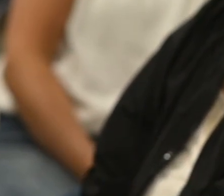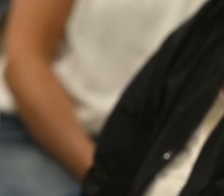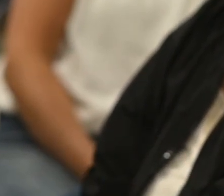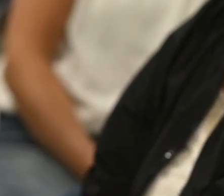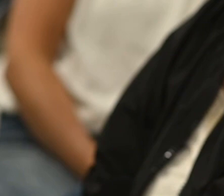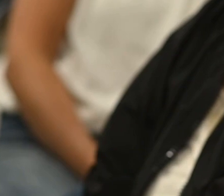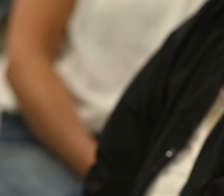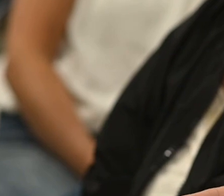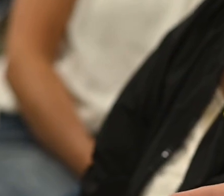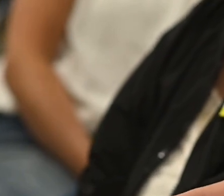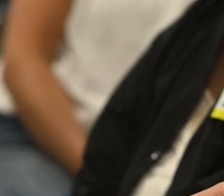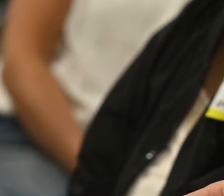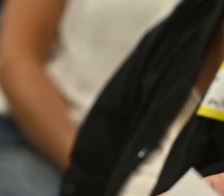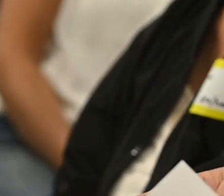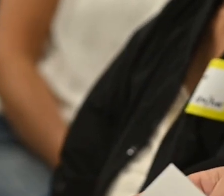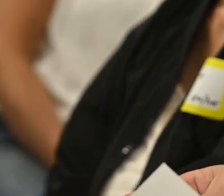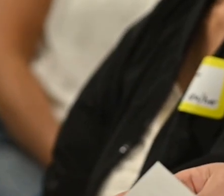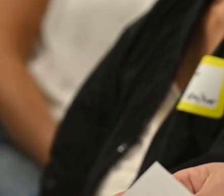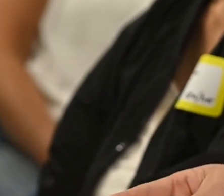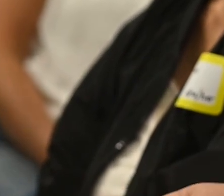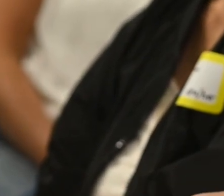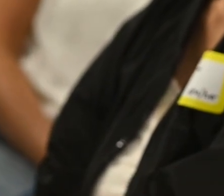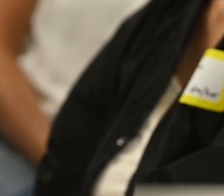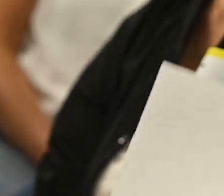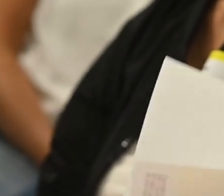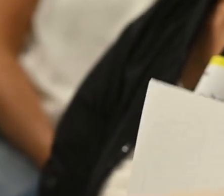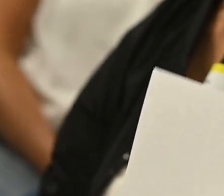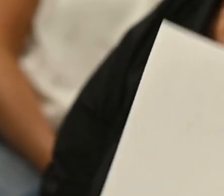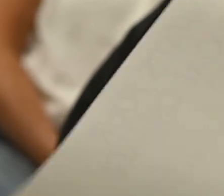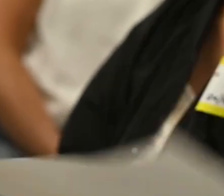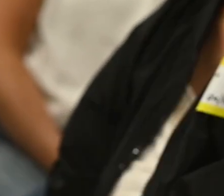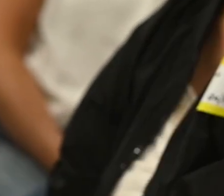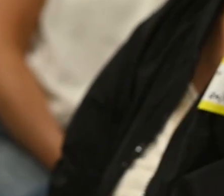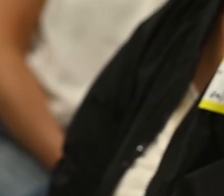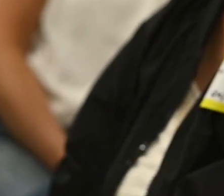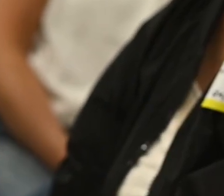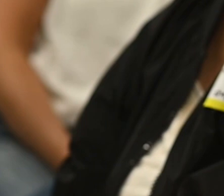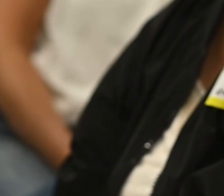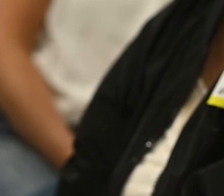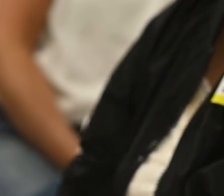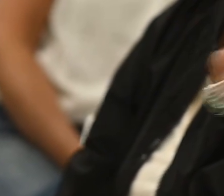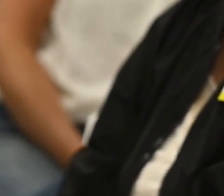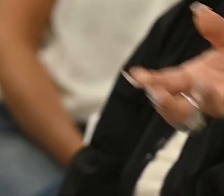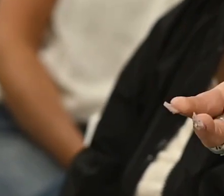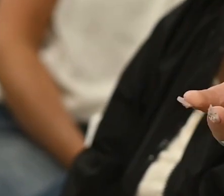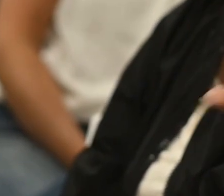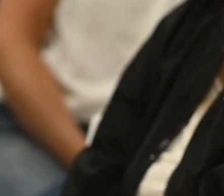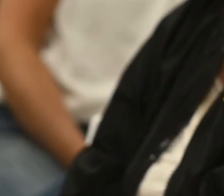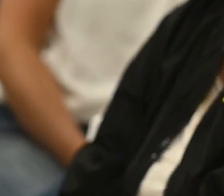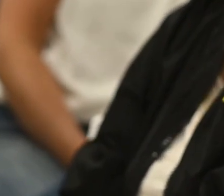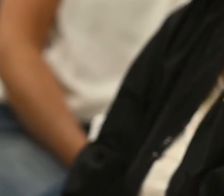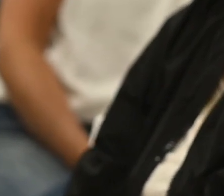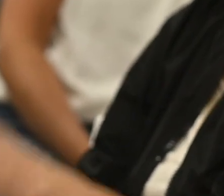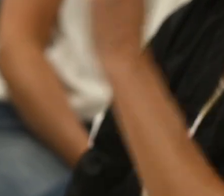larger, and it's so much harder. And so, you know, and I think a lot about like a lot of the frontline workers that we employ, right? Like we need to be there,